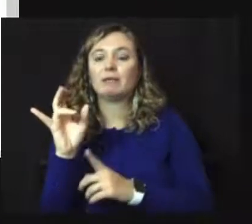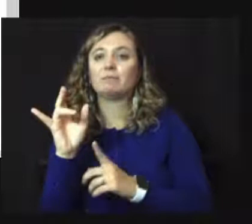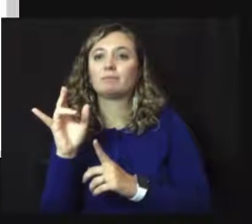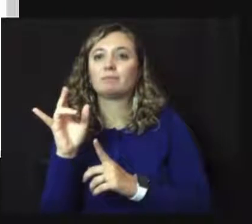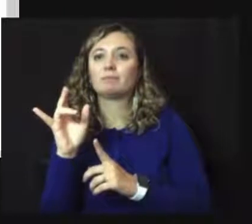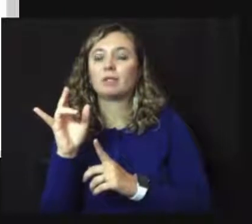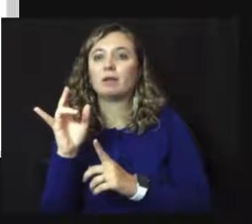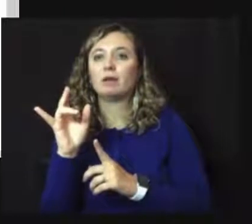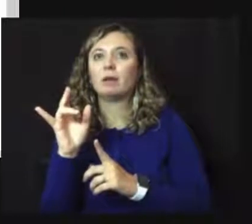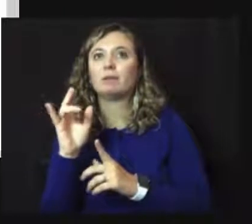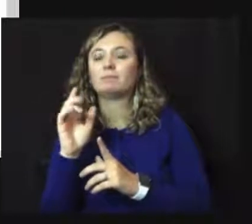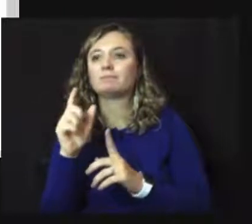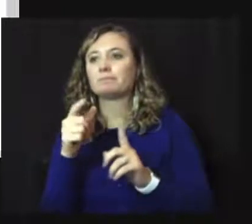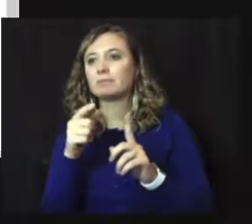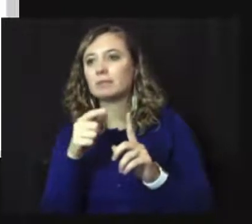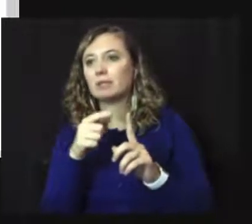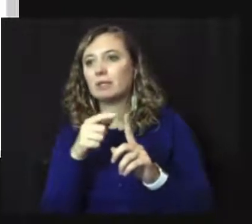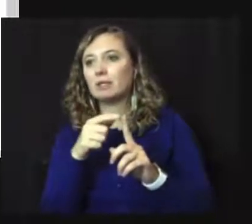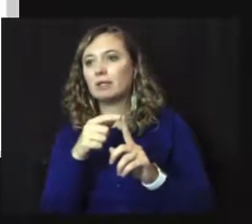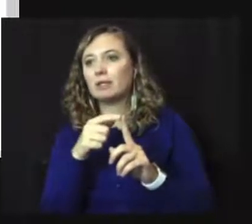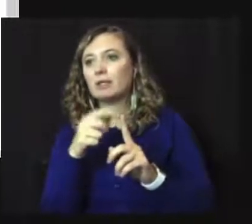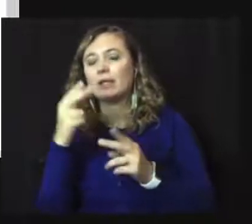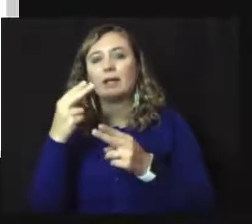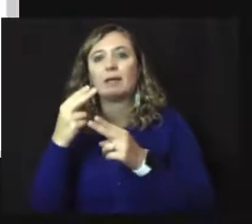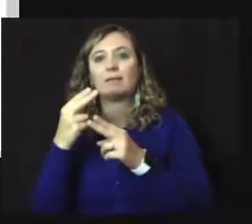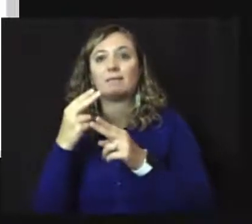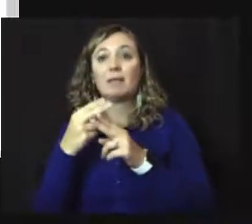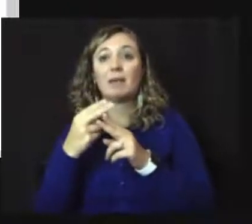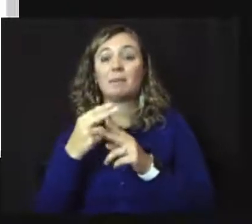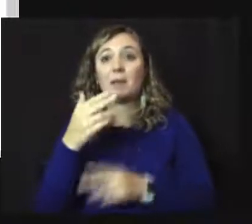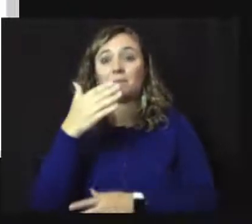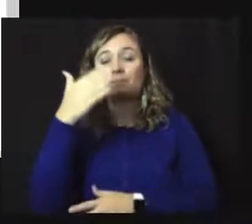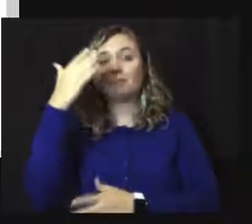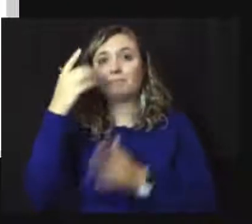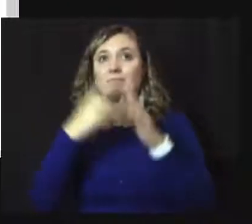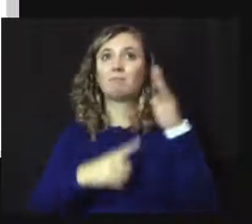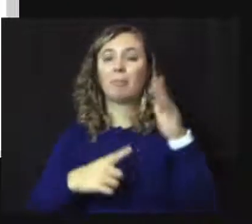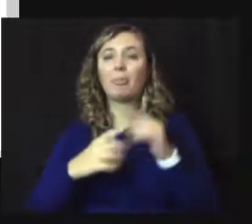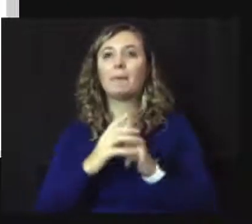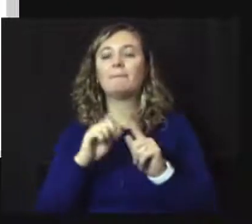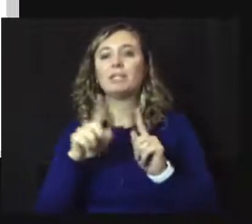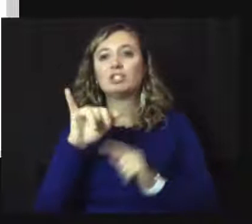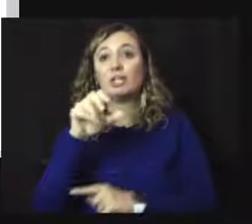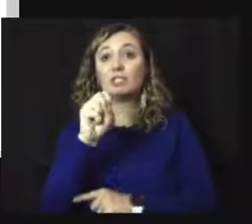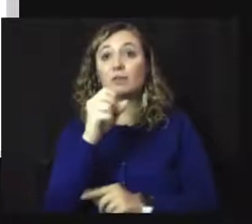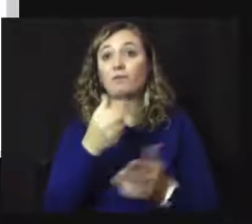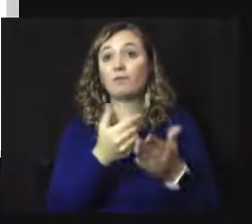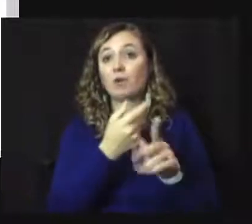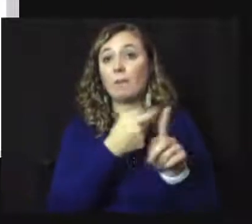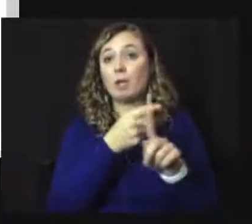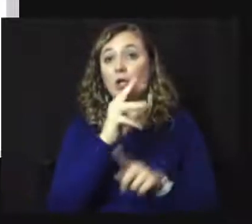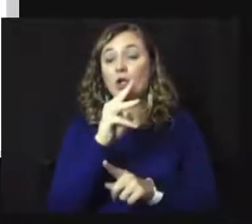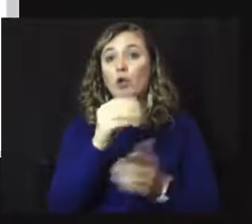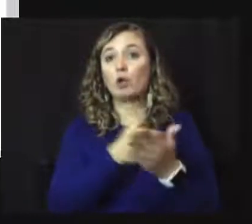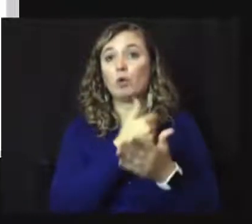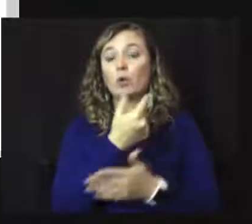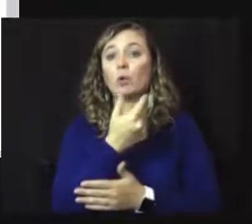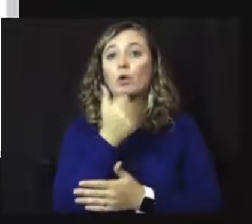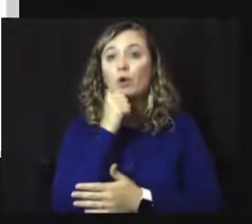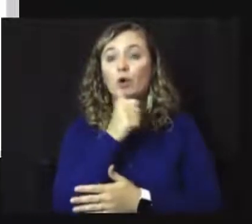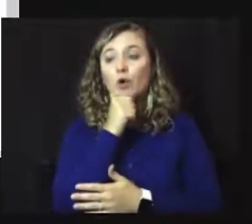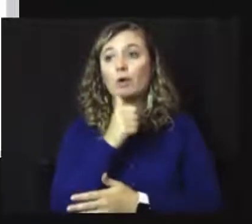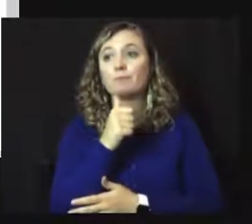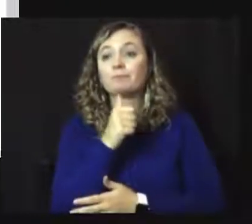blanking on right now, but she's often described as quirky, which is something that happens for a lot of like assigned female at